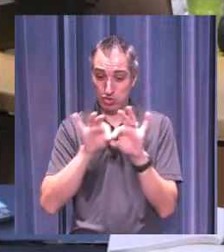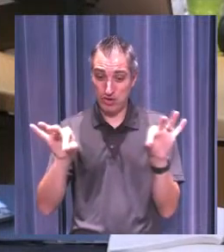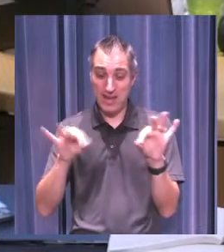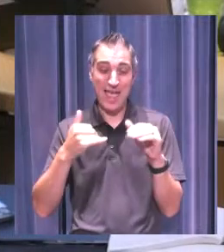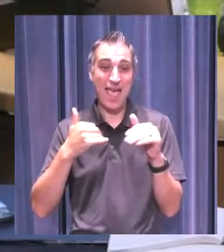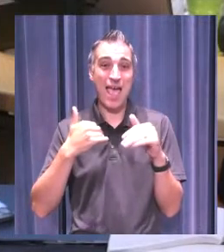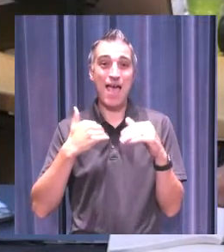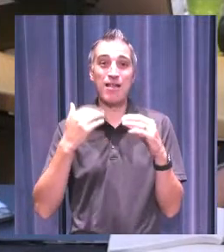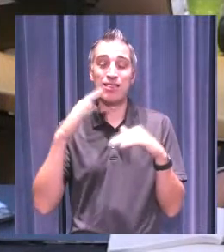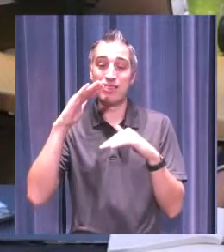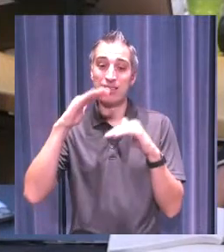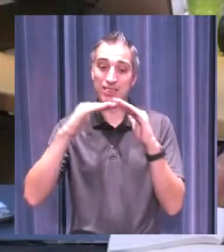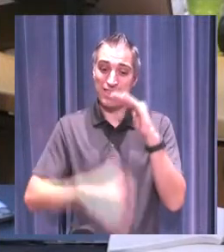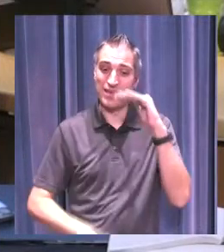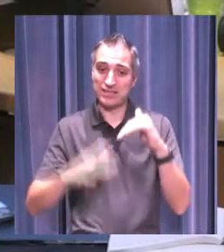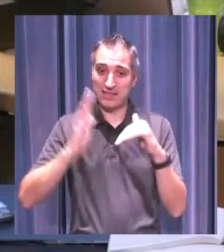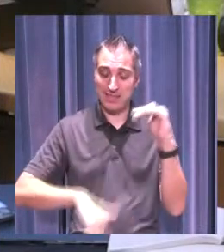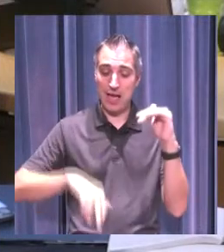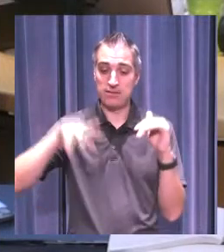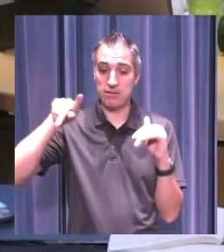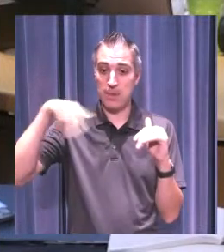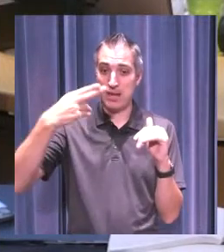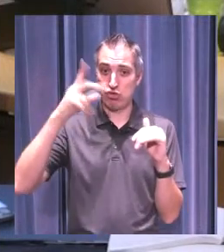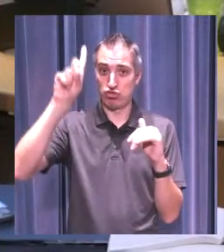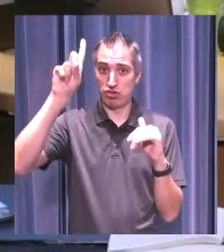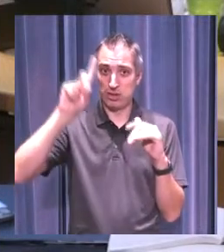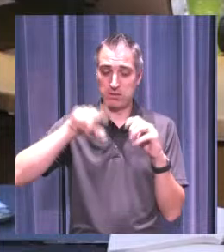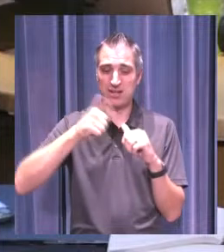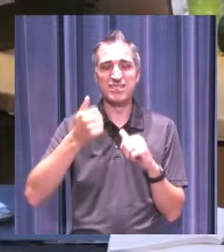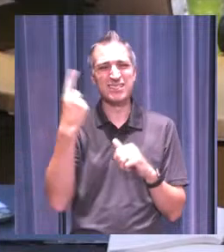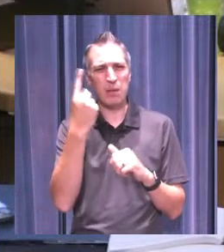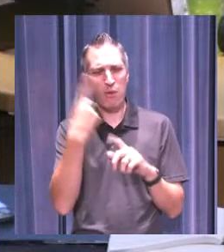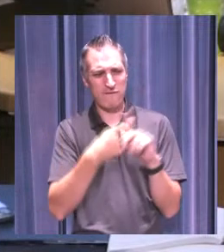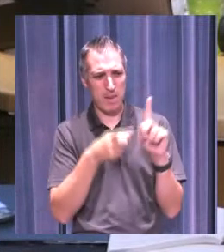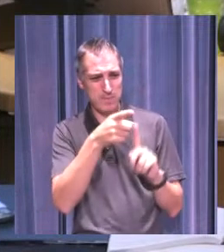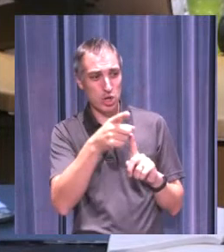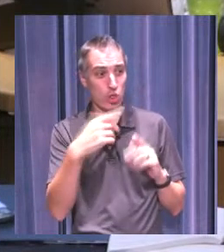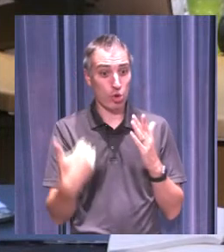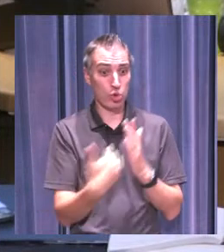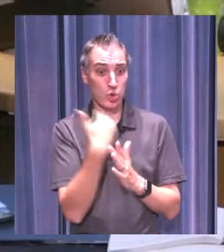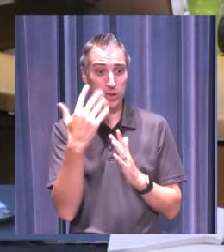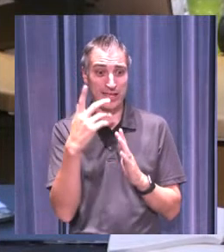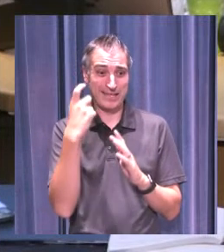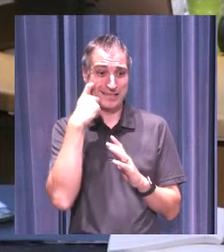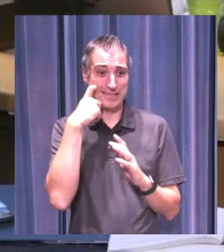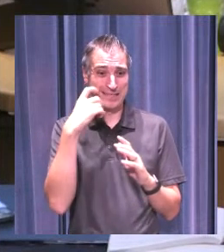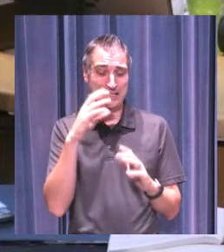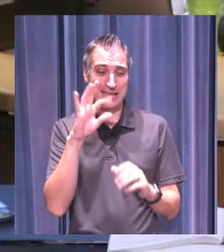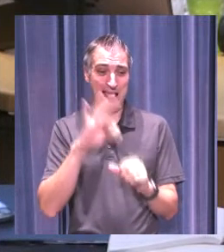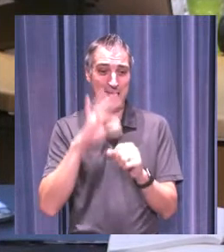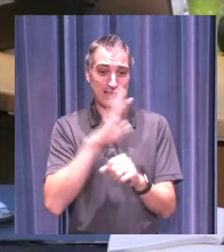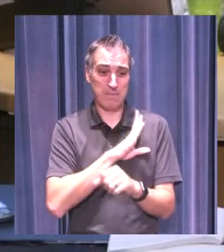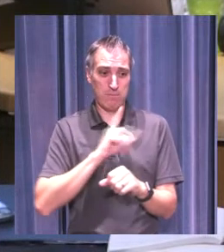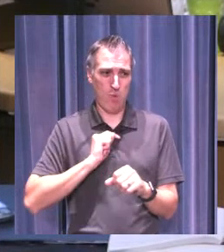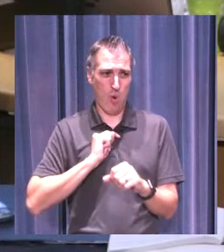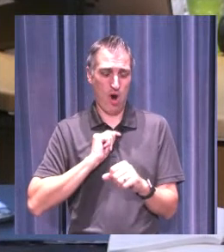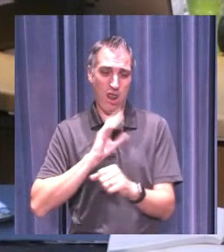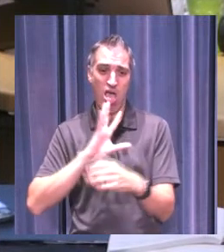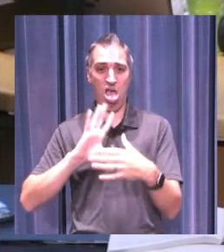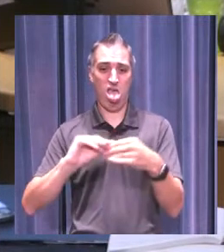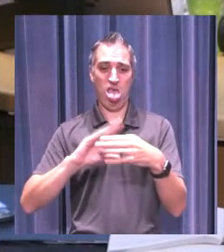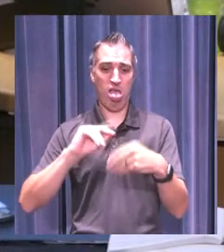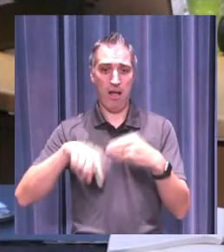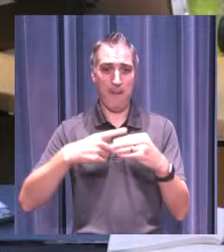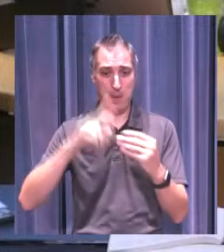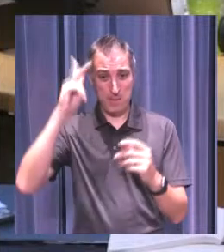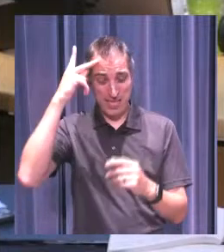experience. Excuse me, Mr. Freeman. Sounds funny coming from a guy saying the newly elected board is bringing the politics. You've